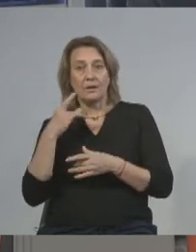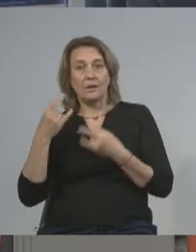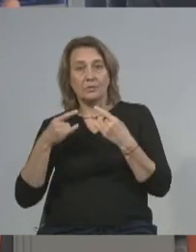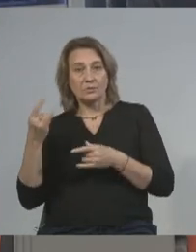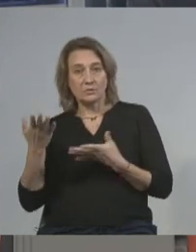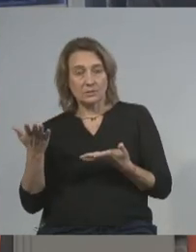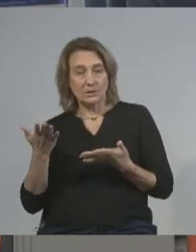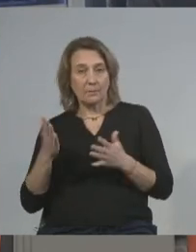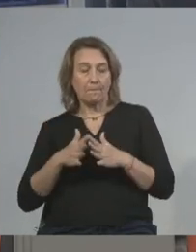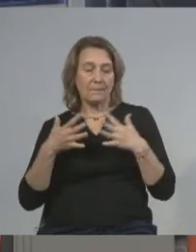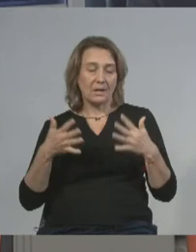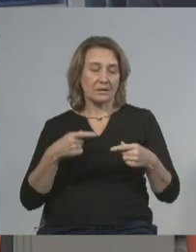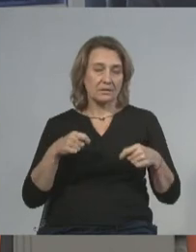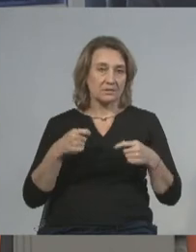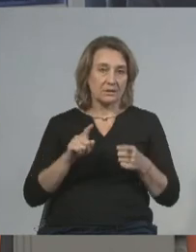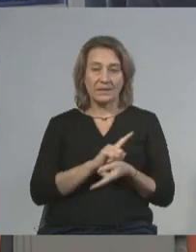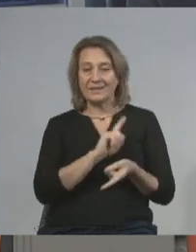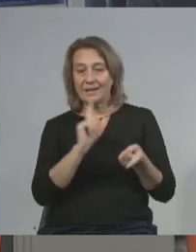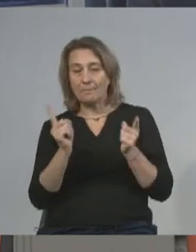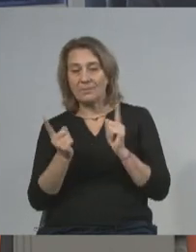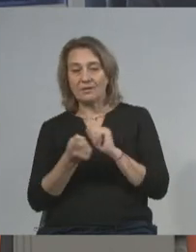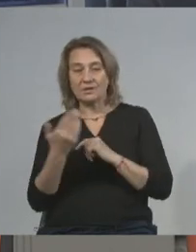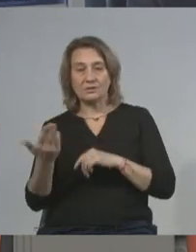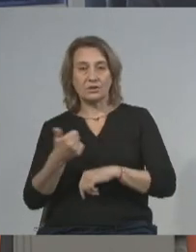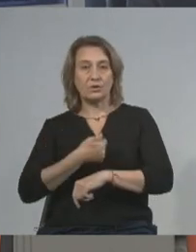that you are welcome